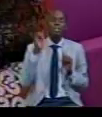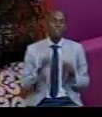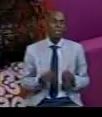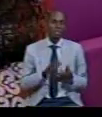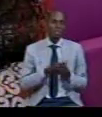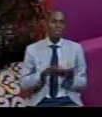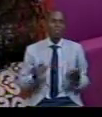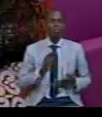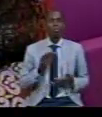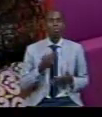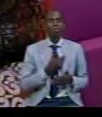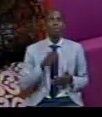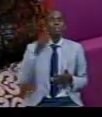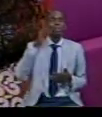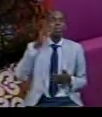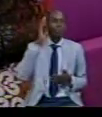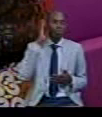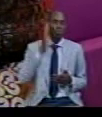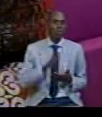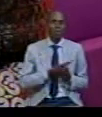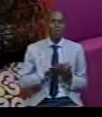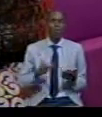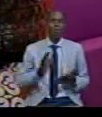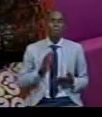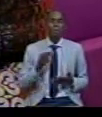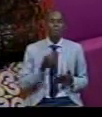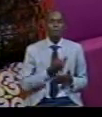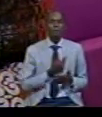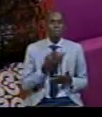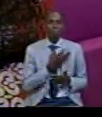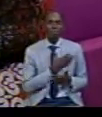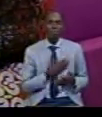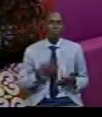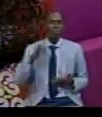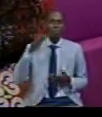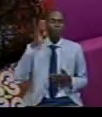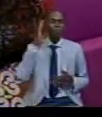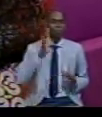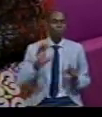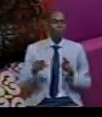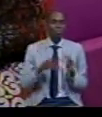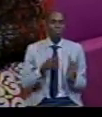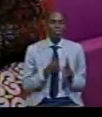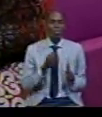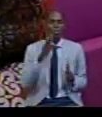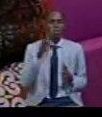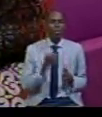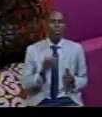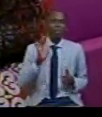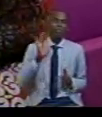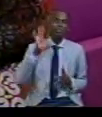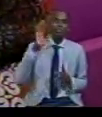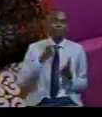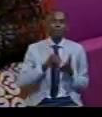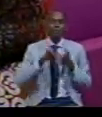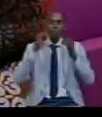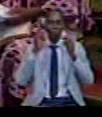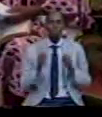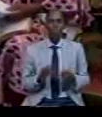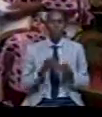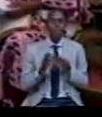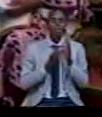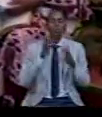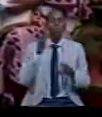us. He will cleanse us, and he will do it by some power in